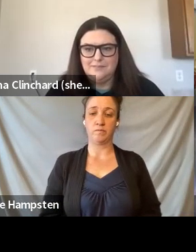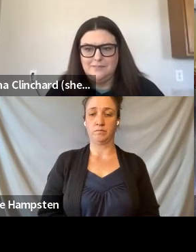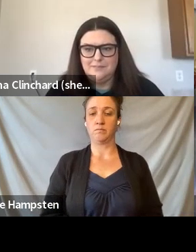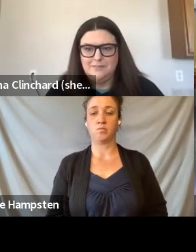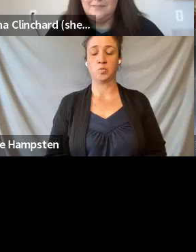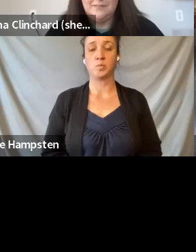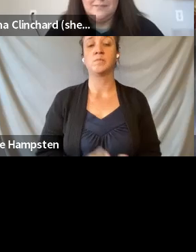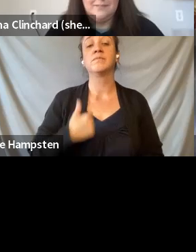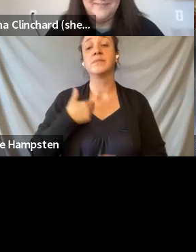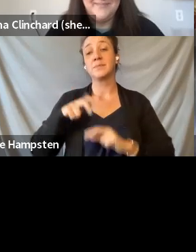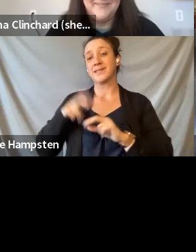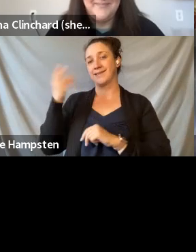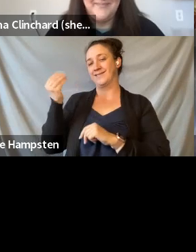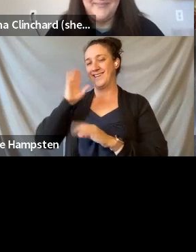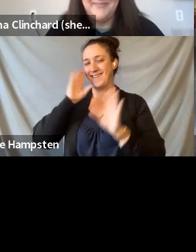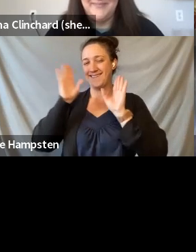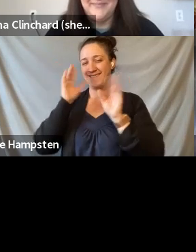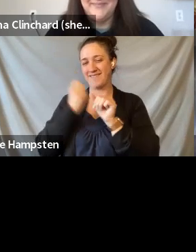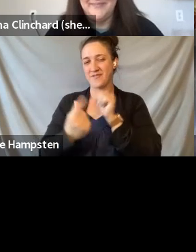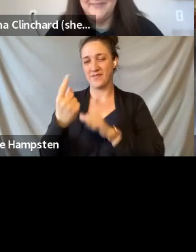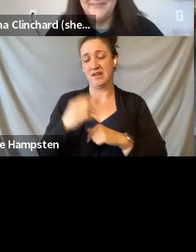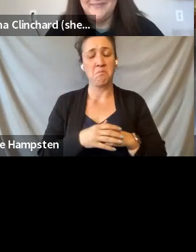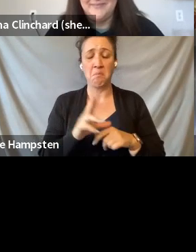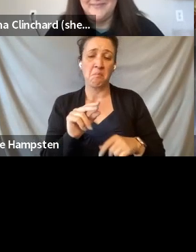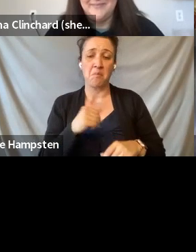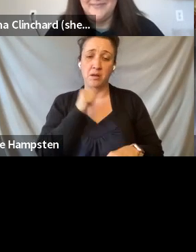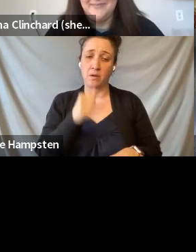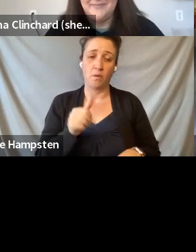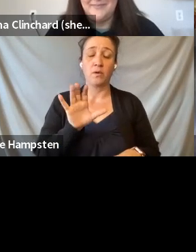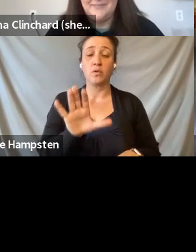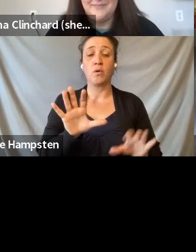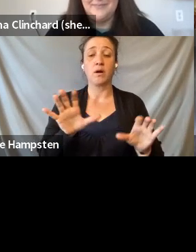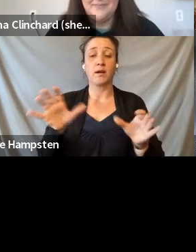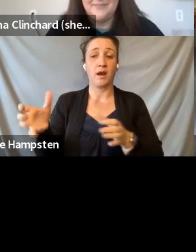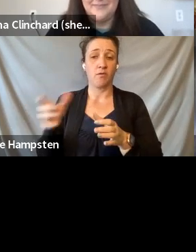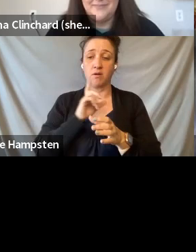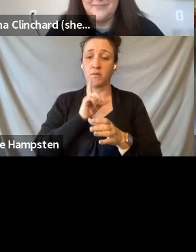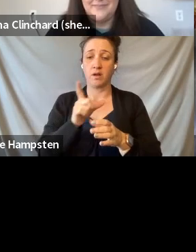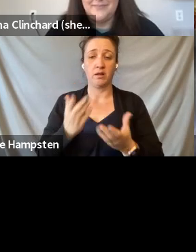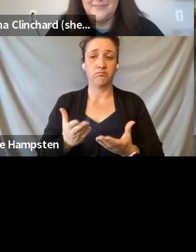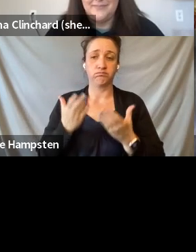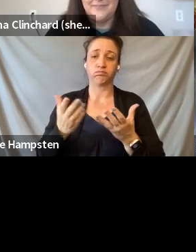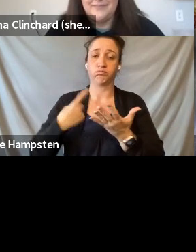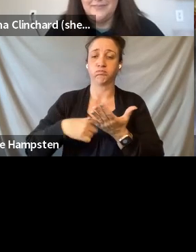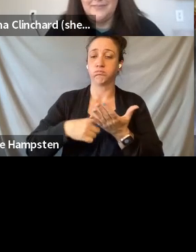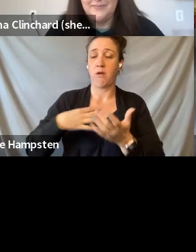I'm sitting outside. Hi, everyone. I don't. Your category has really broad eligibility, so